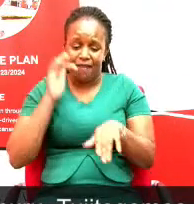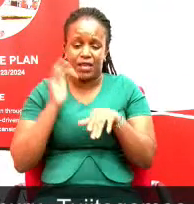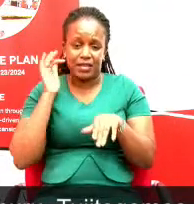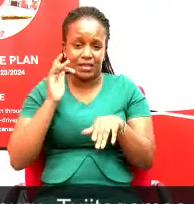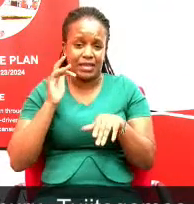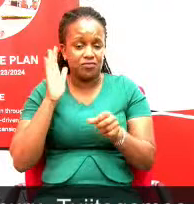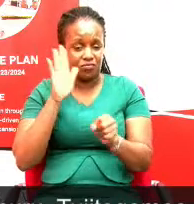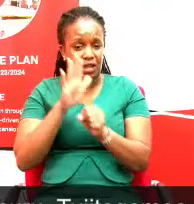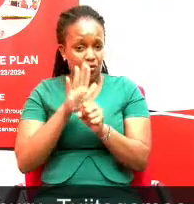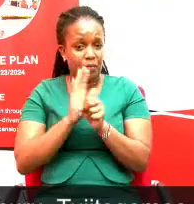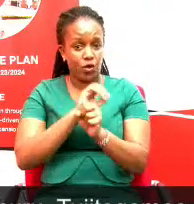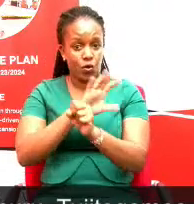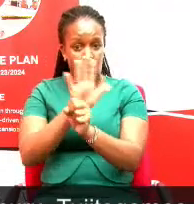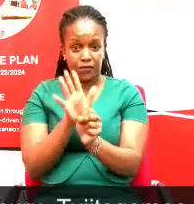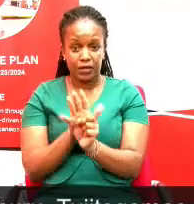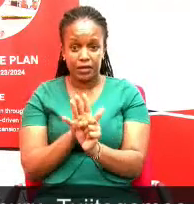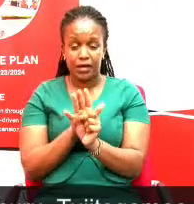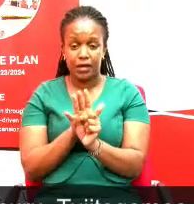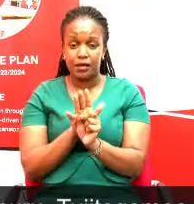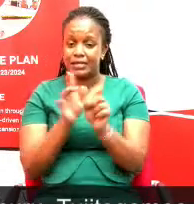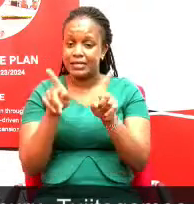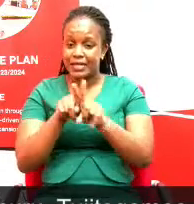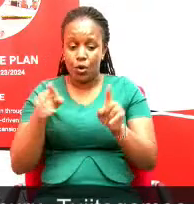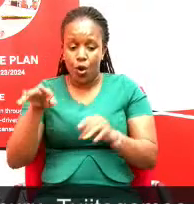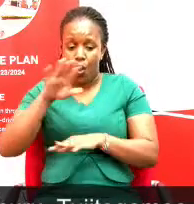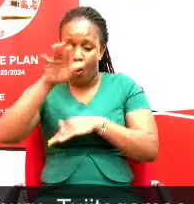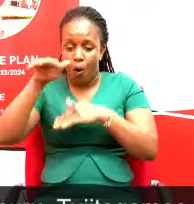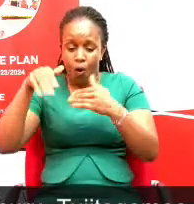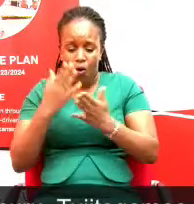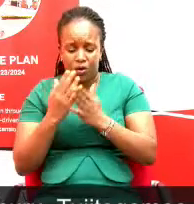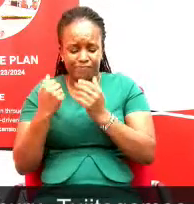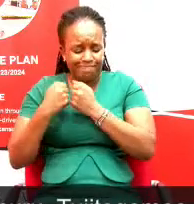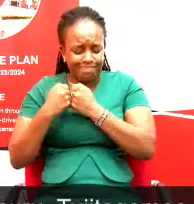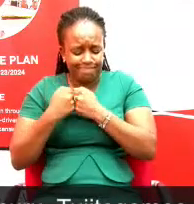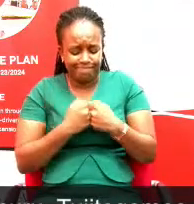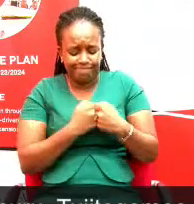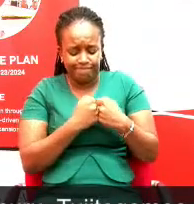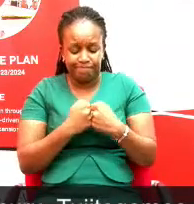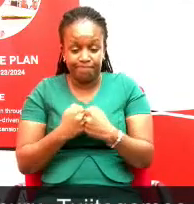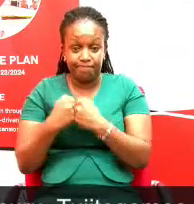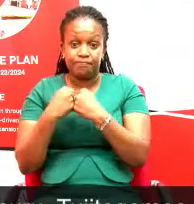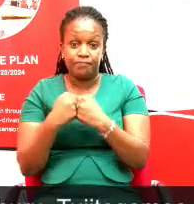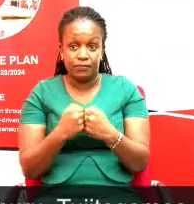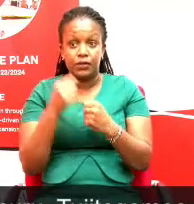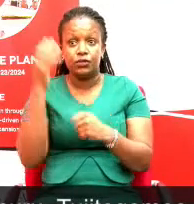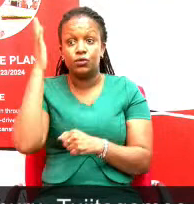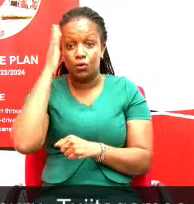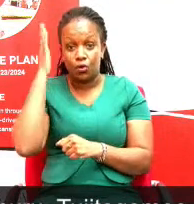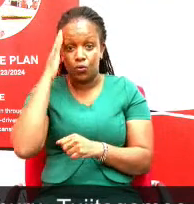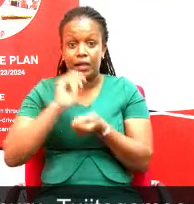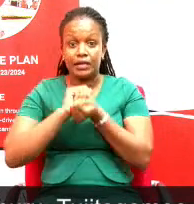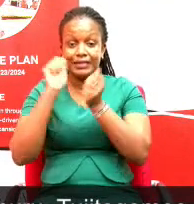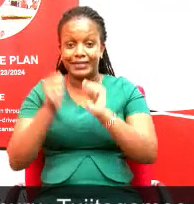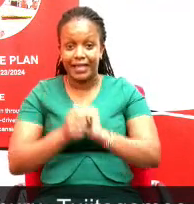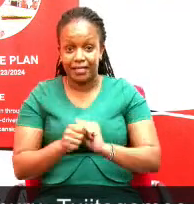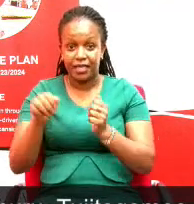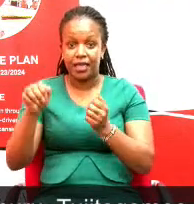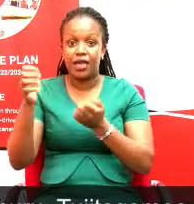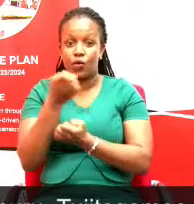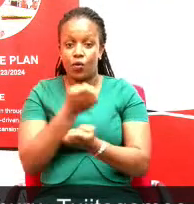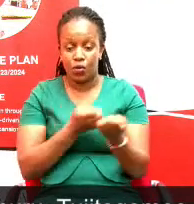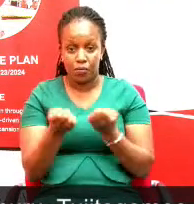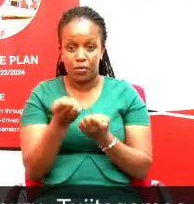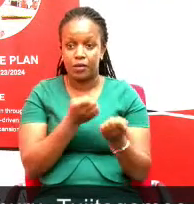world, and we are all struggling to make sure that we reposition our economy to that